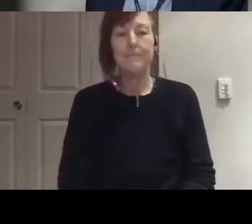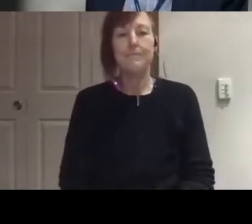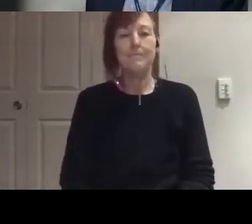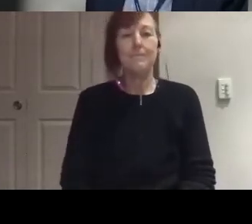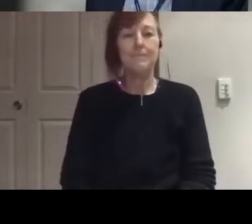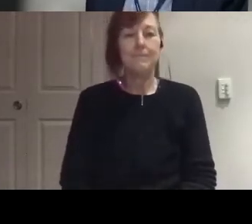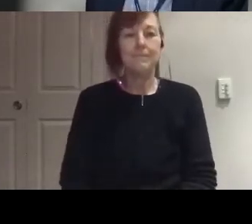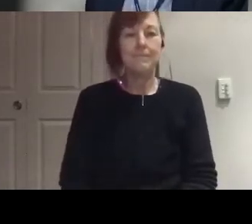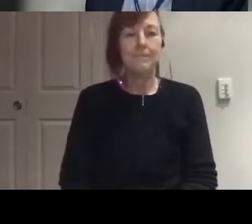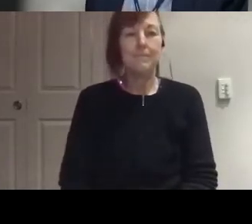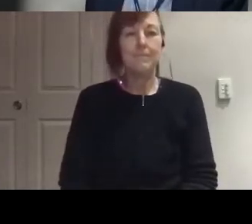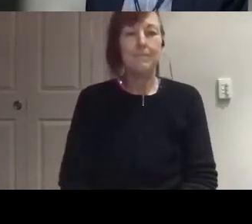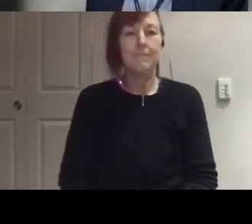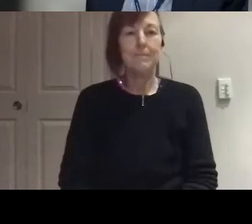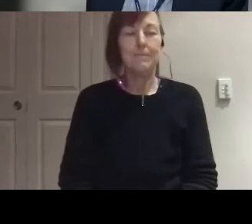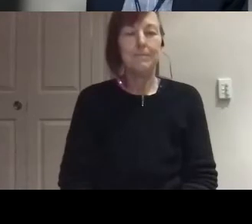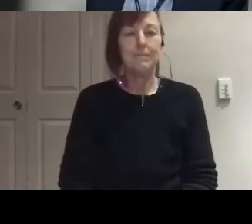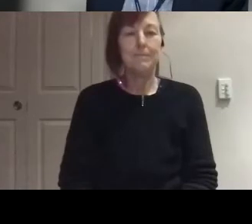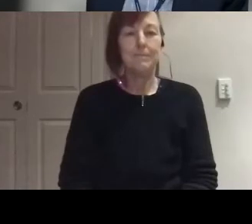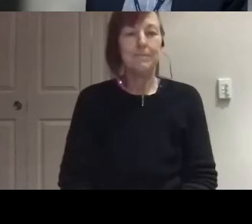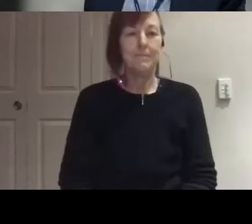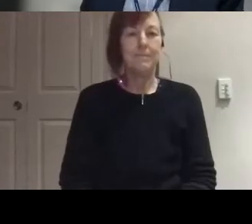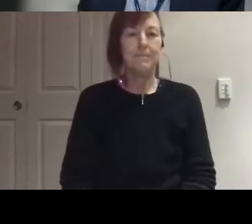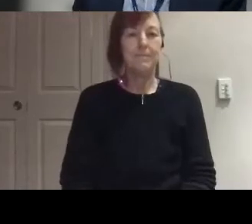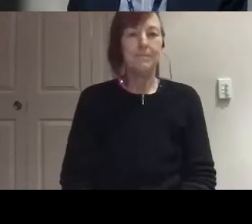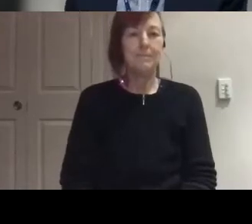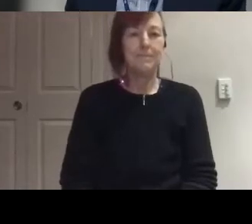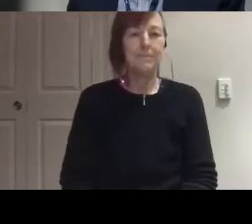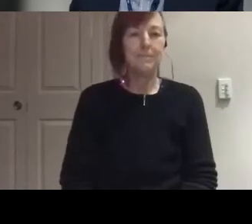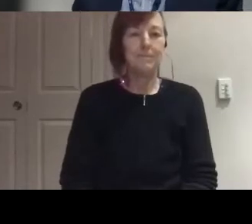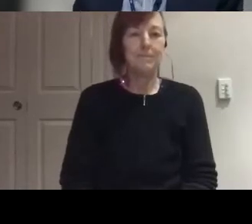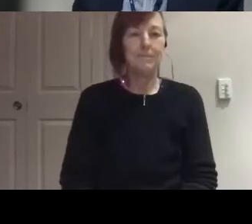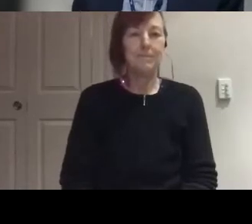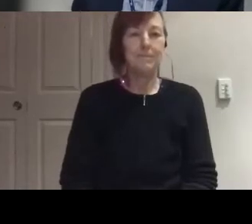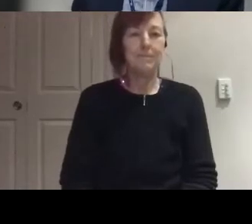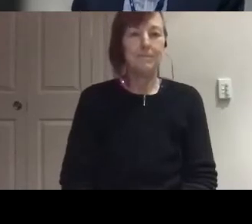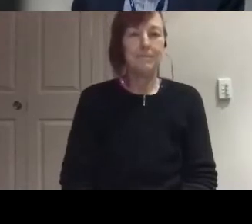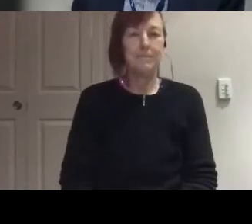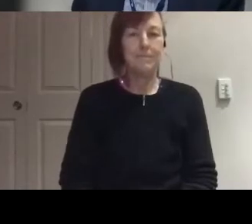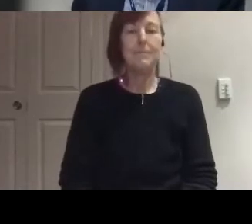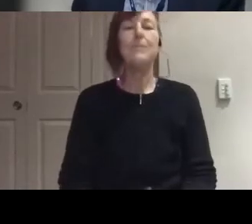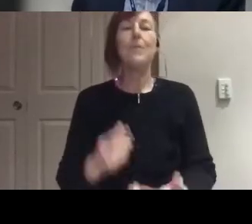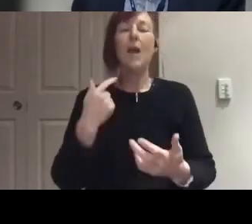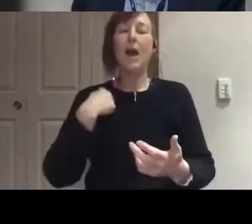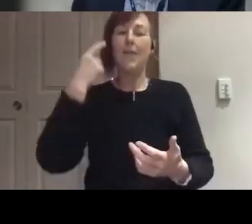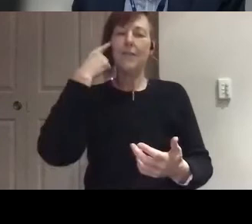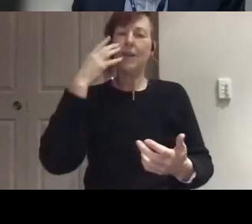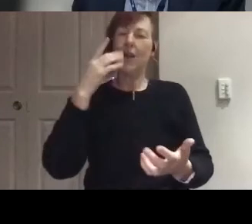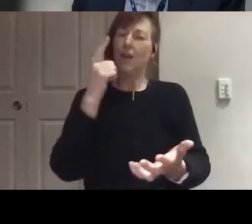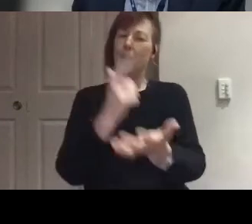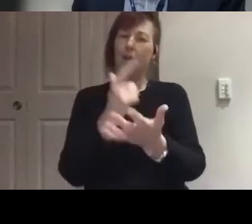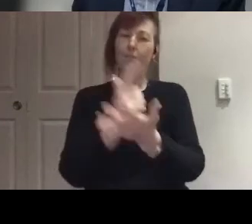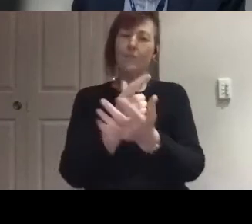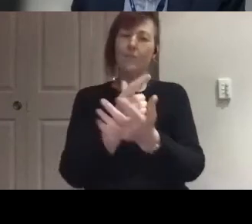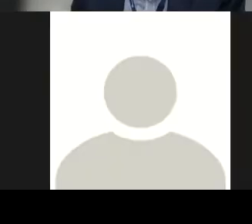Thank you, Paul. So I wonder if just there was a fair bit of ground covered there, but I think just for the purpose